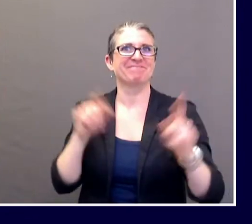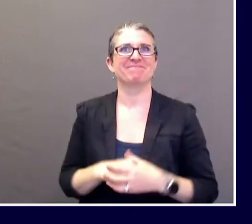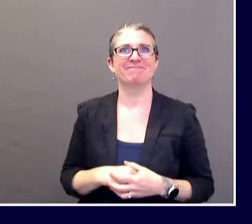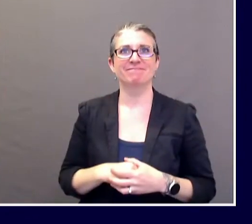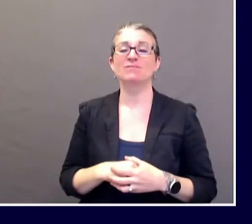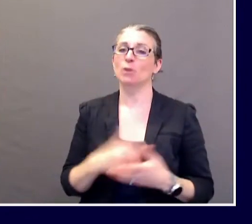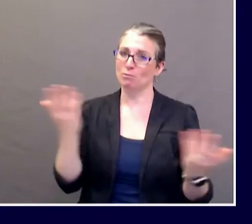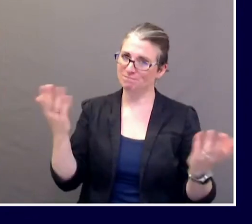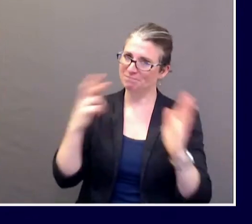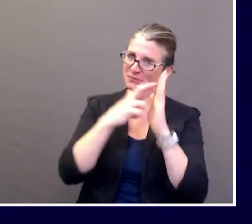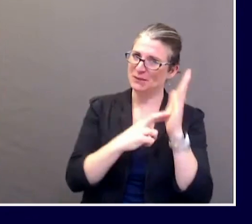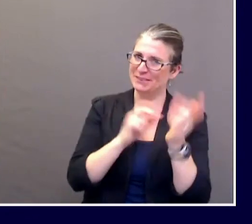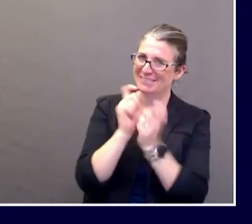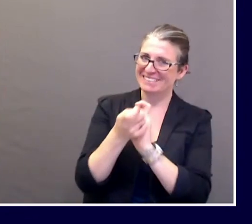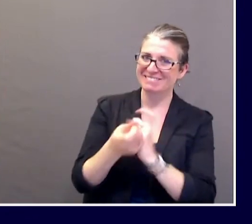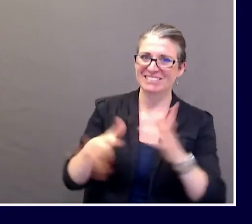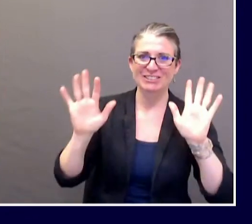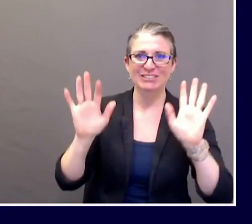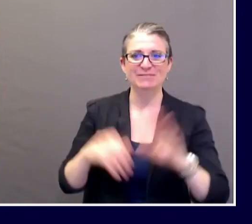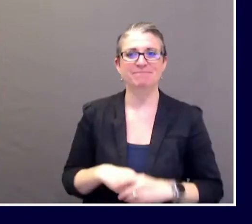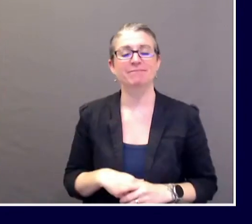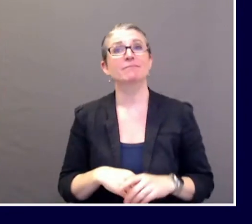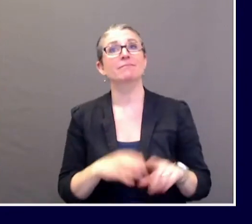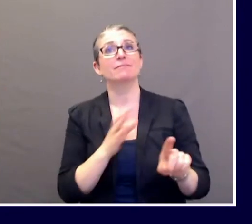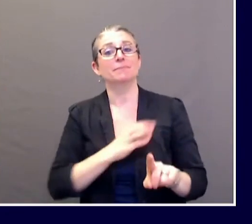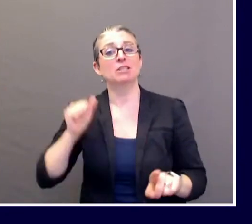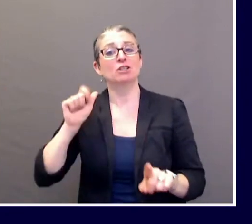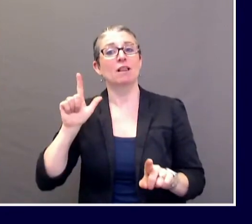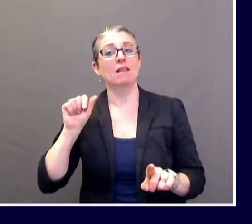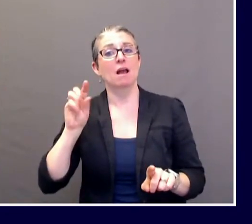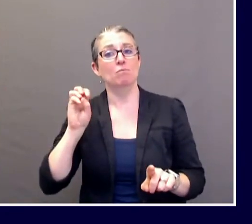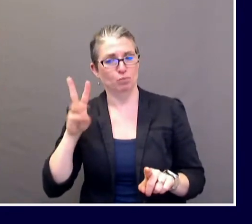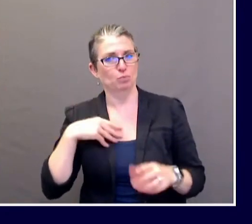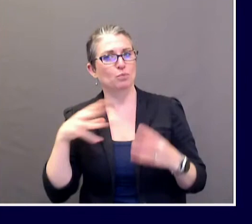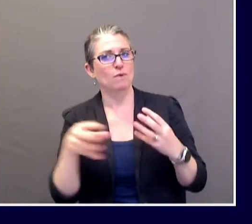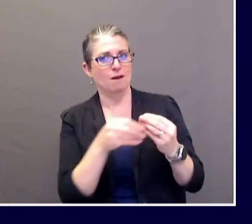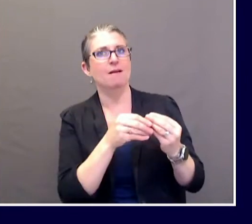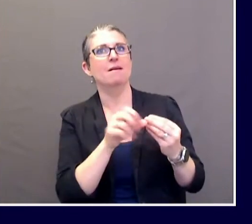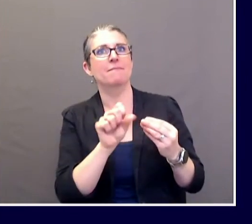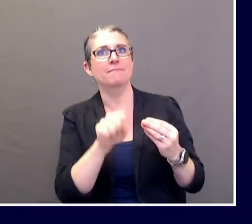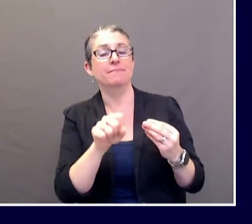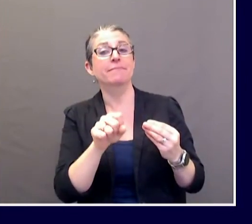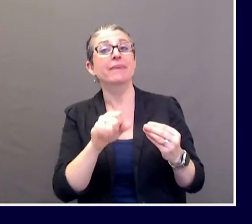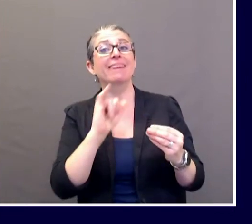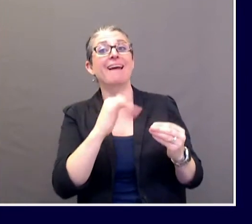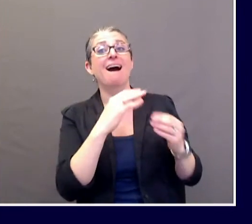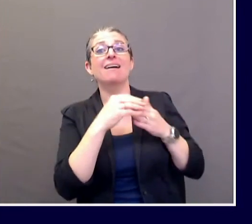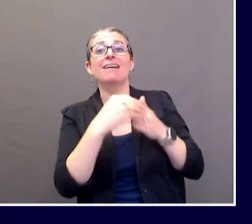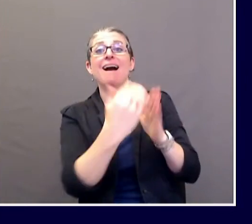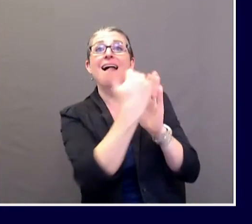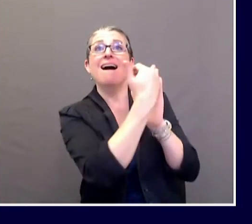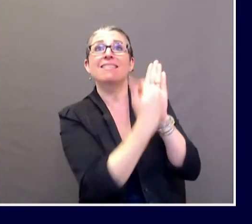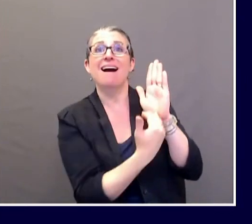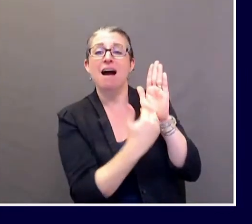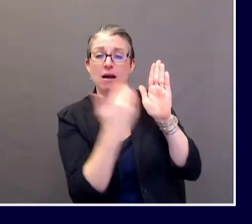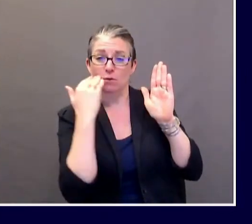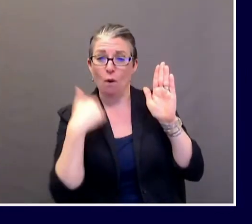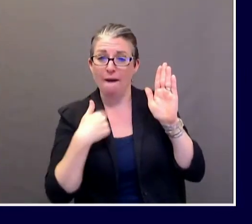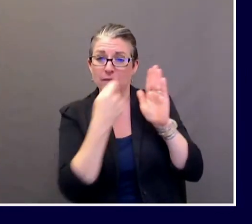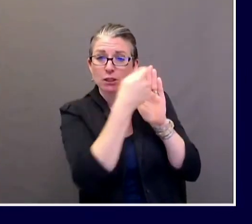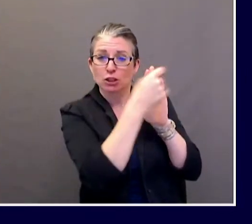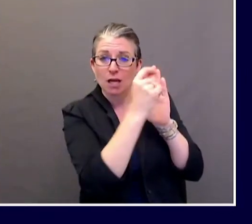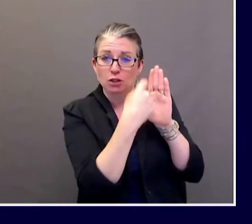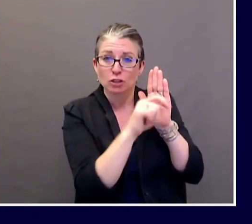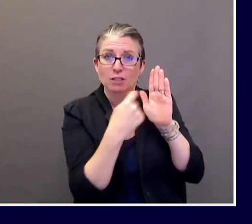our executive orders, our guidance, our checklist documents in the coming days to reflect this change. But as Director